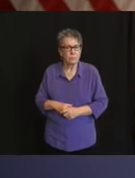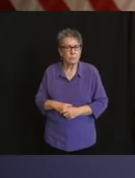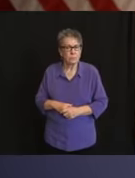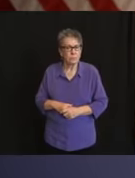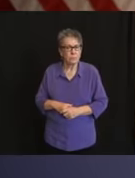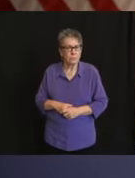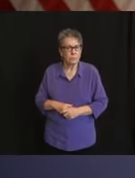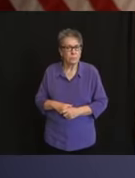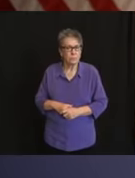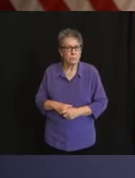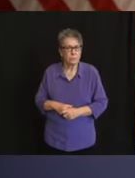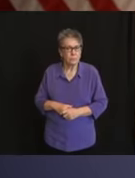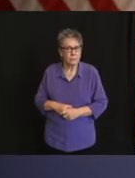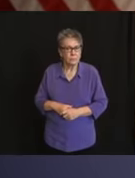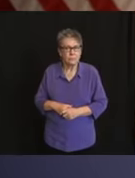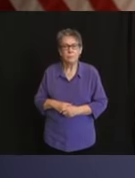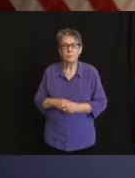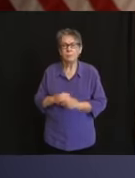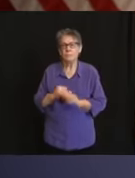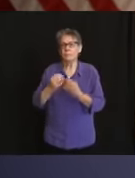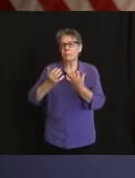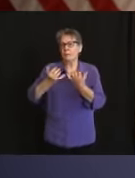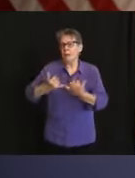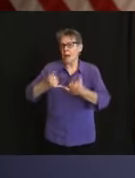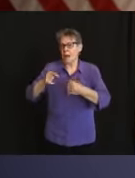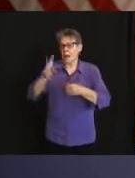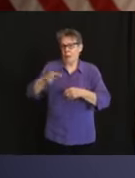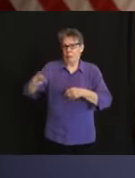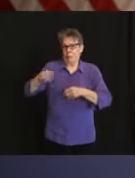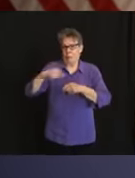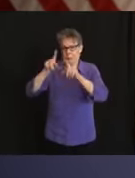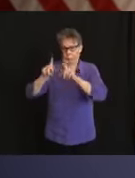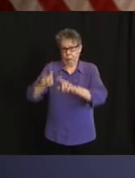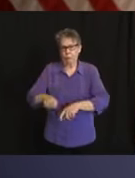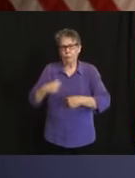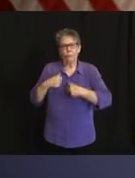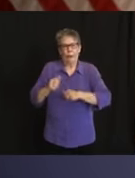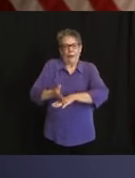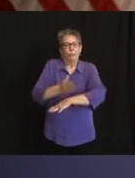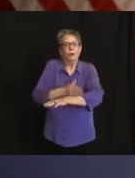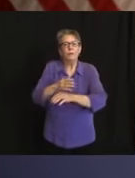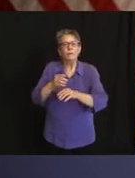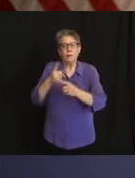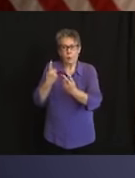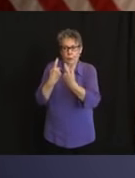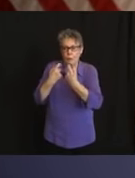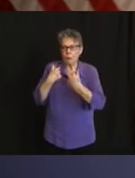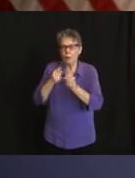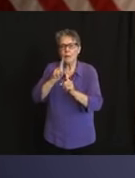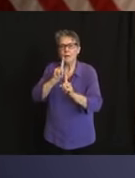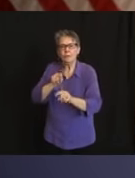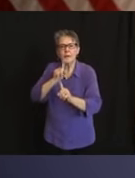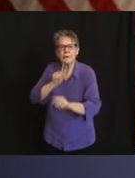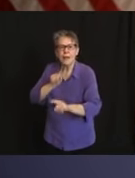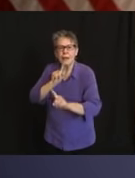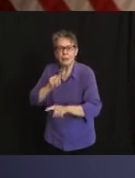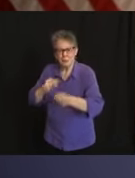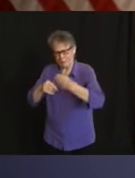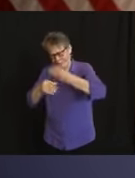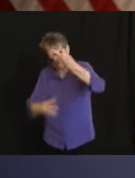general numbers are better, but they are better, there's no question about it. I had either in this forum or in the meeting, the leadership